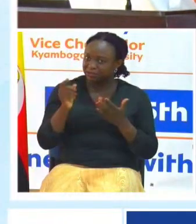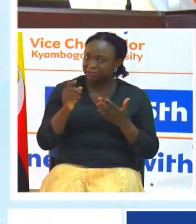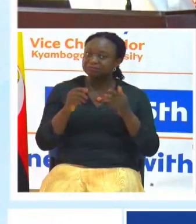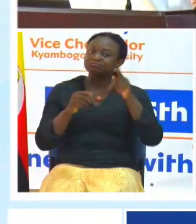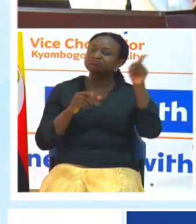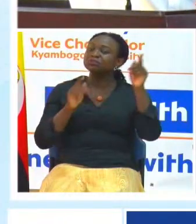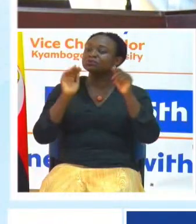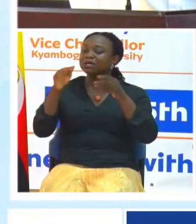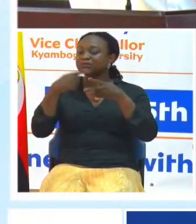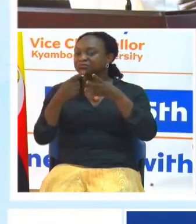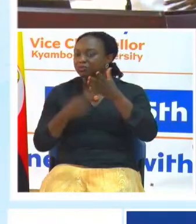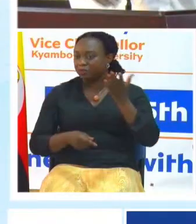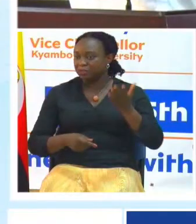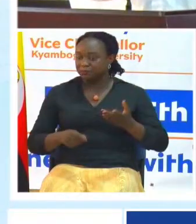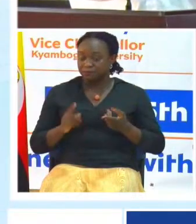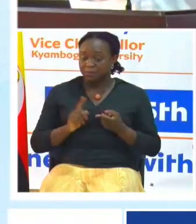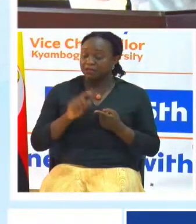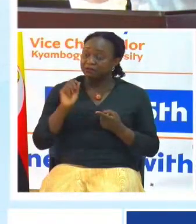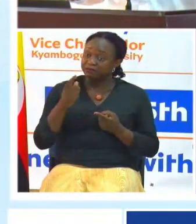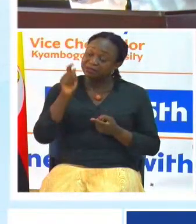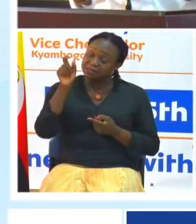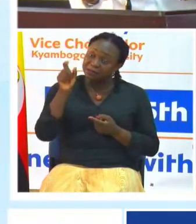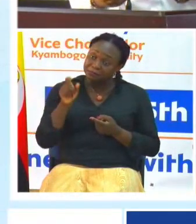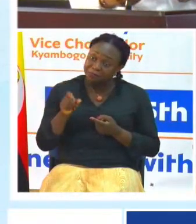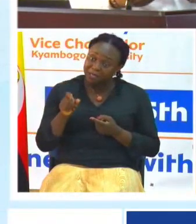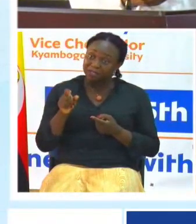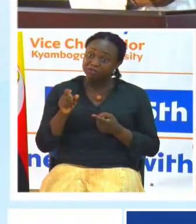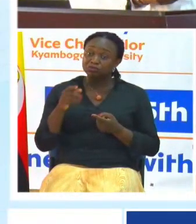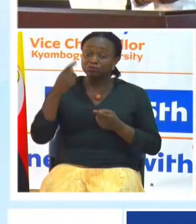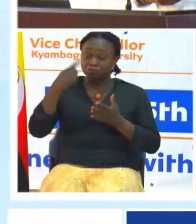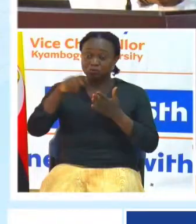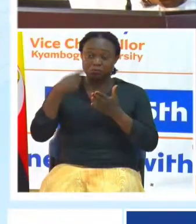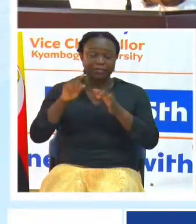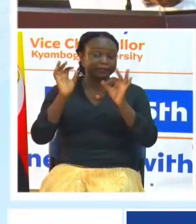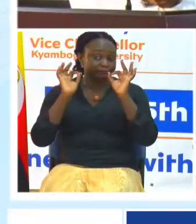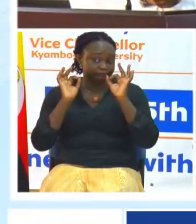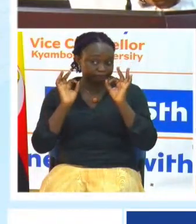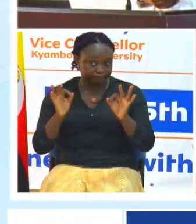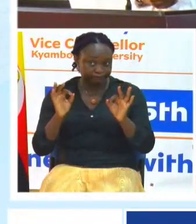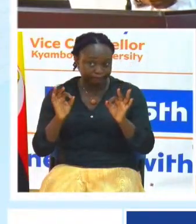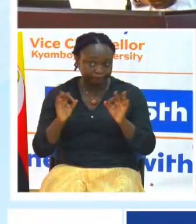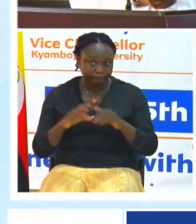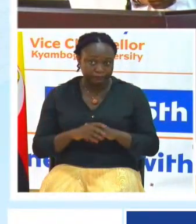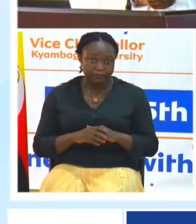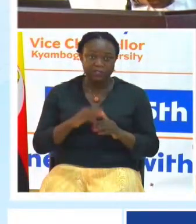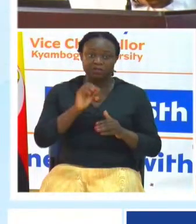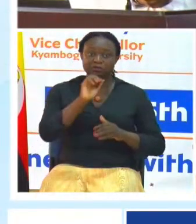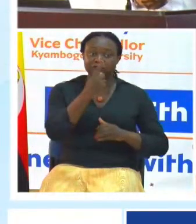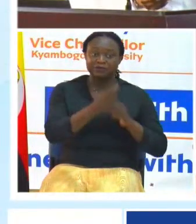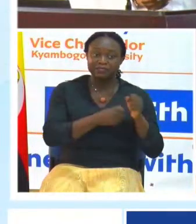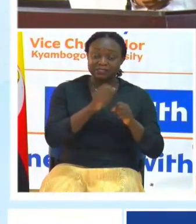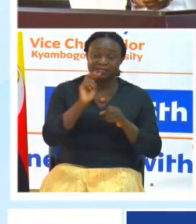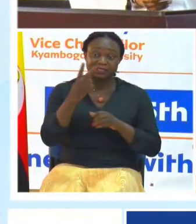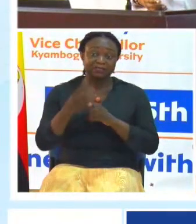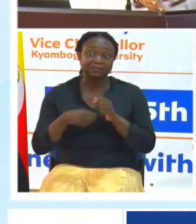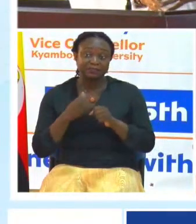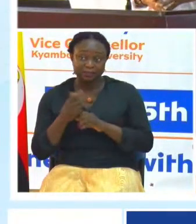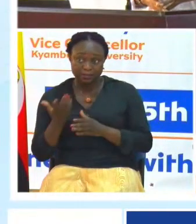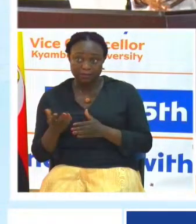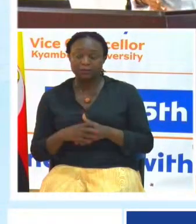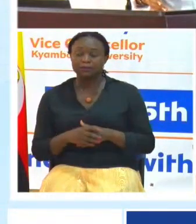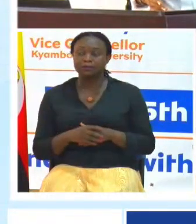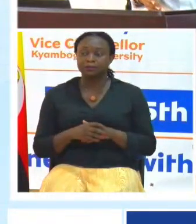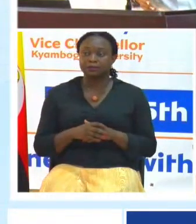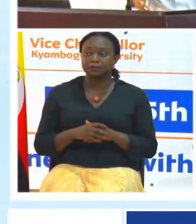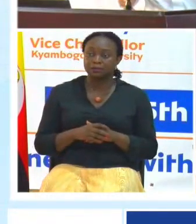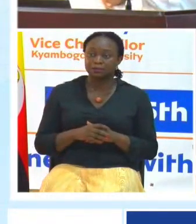one, they want someone who has outstanding grades. Now, those that are in first year, those that are in second year,